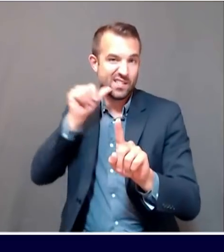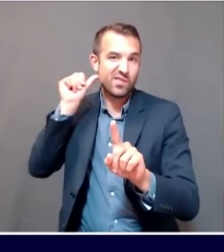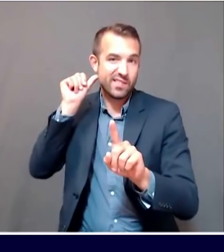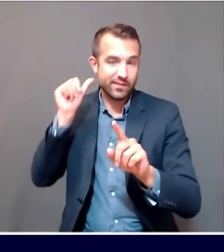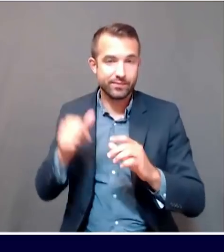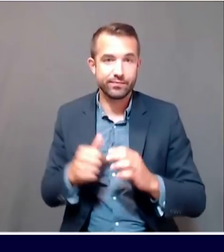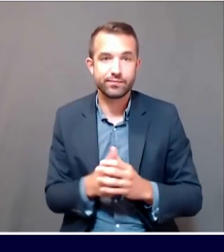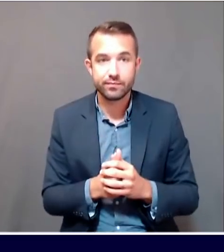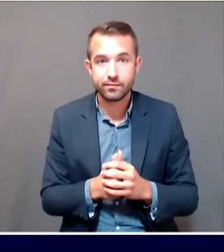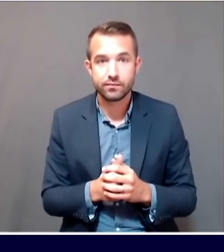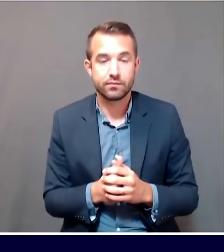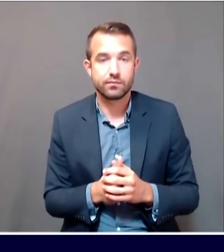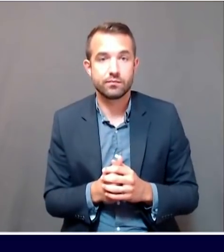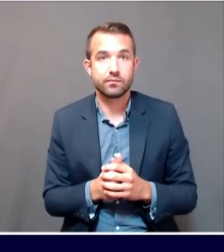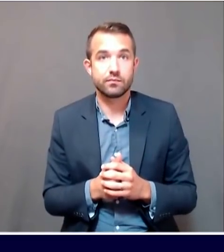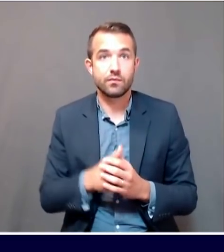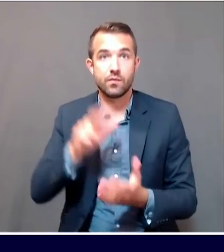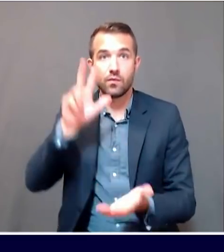those cases,